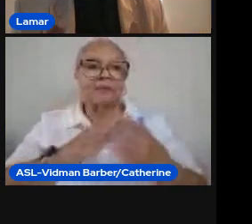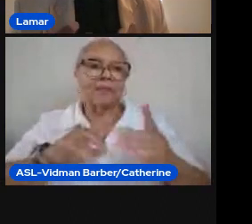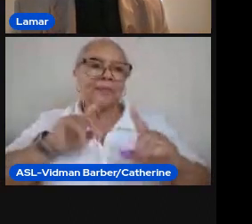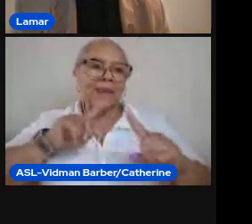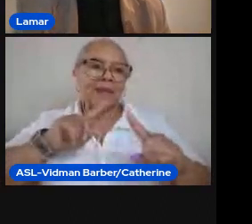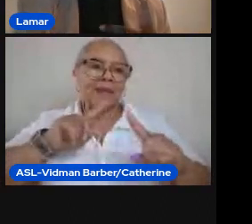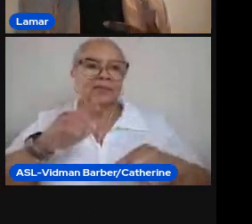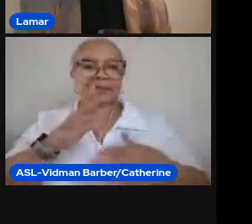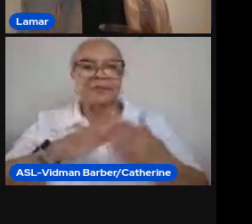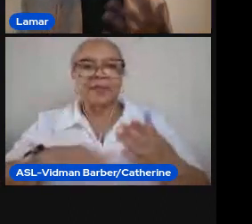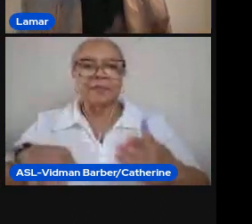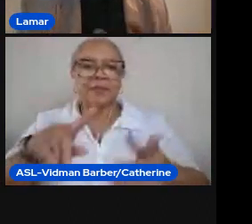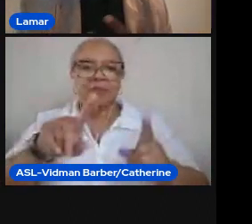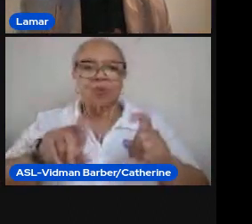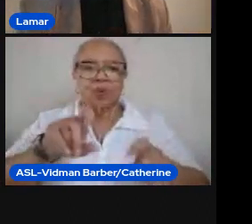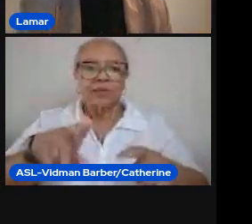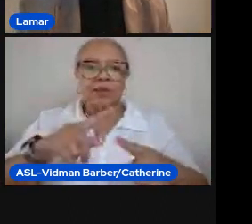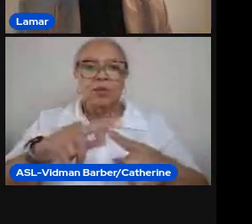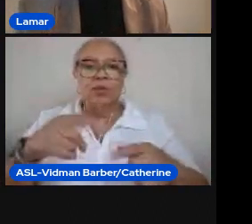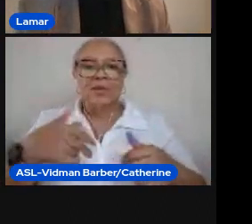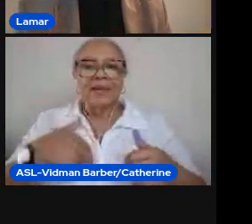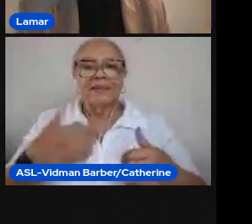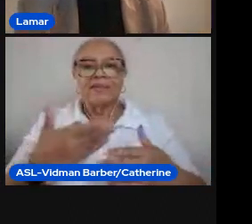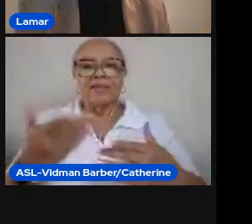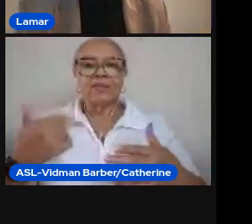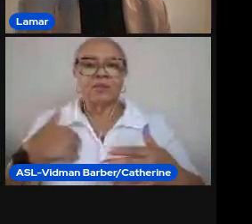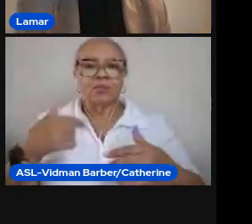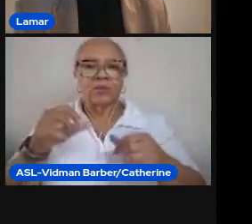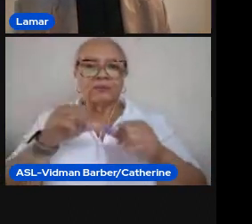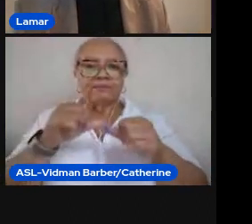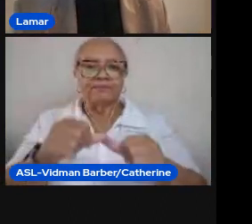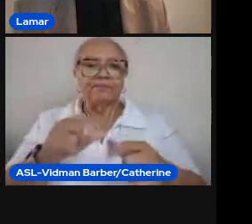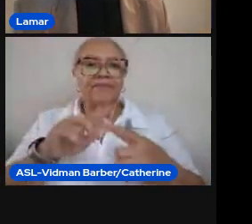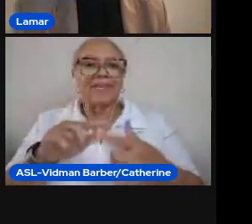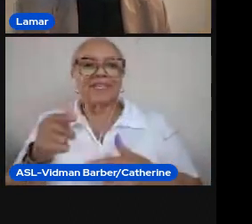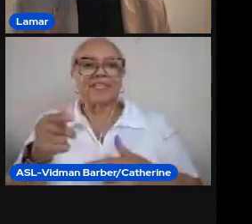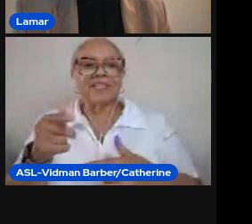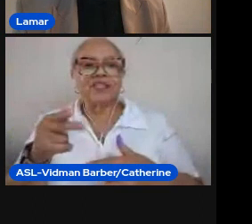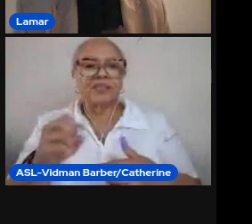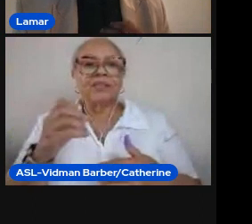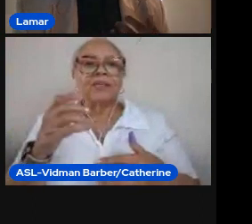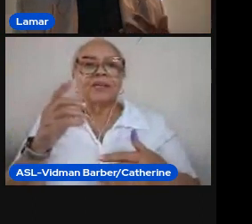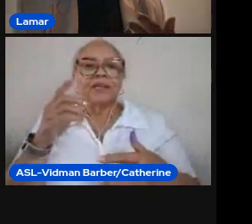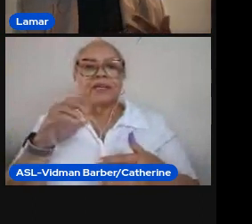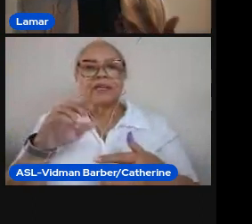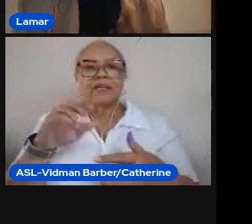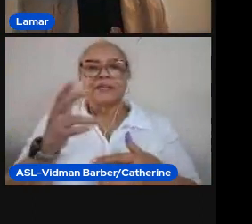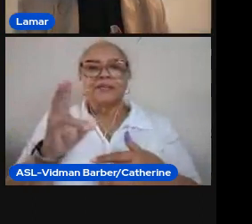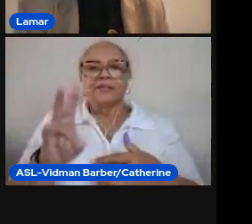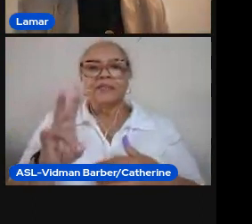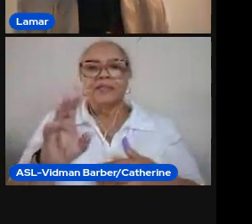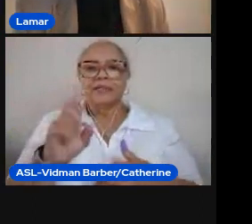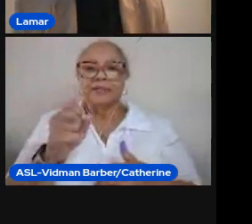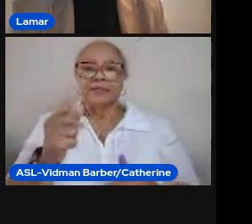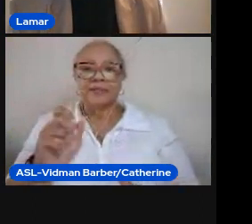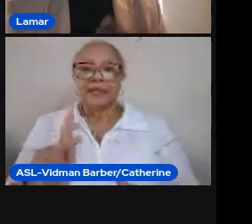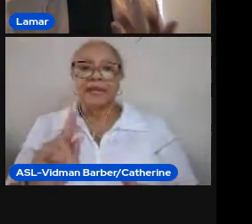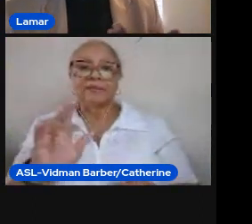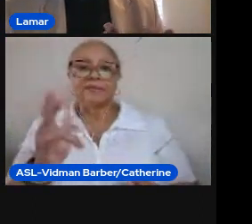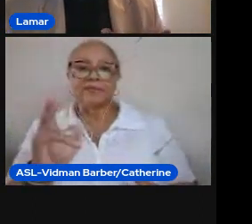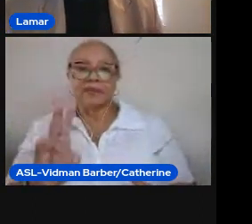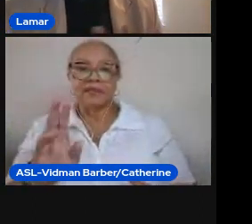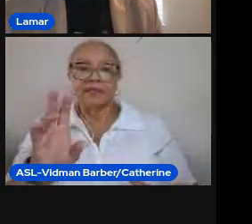our questions, we have since renamed that gene SAC1753 to BVAP, which